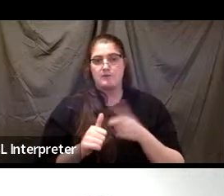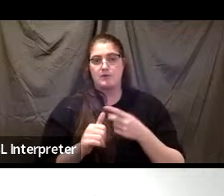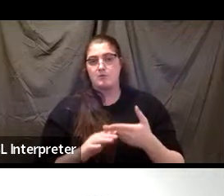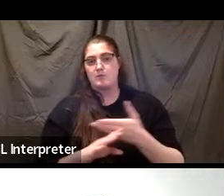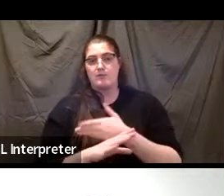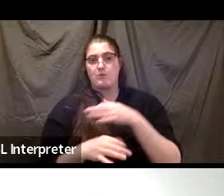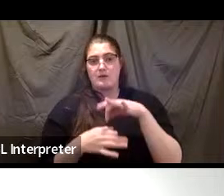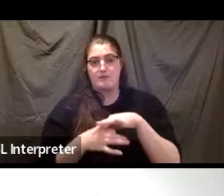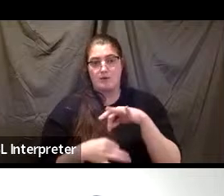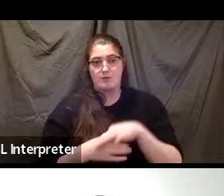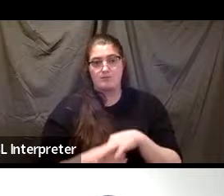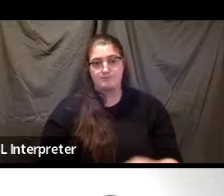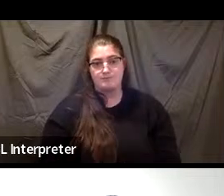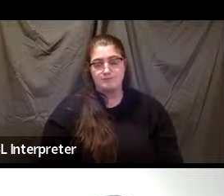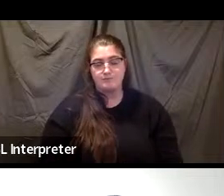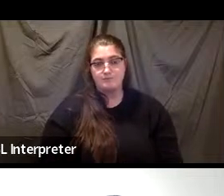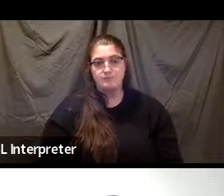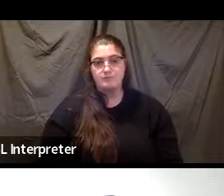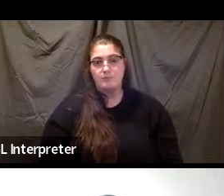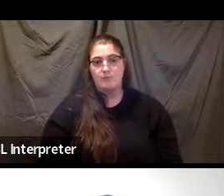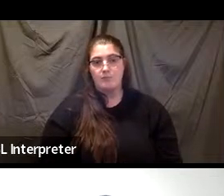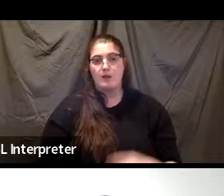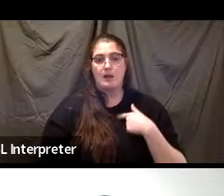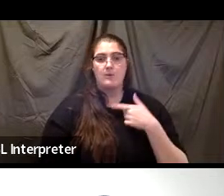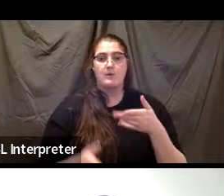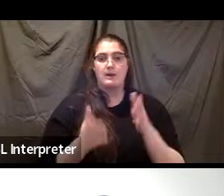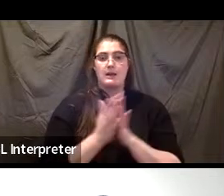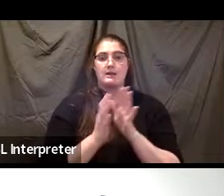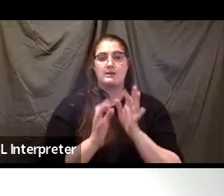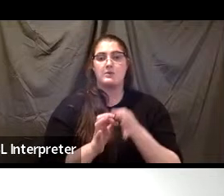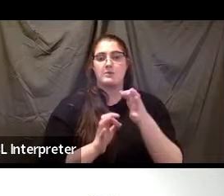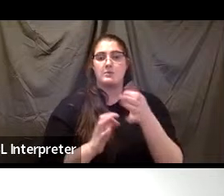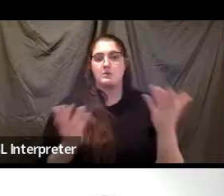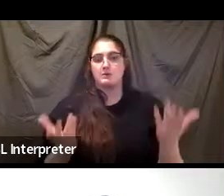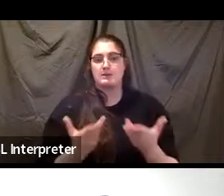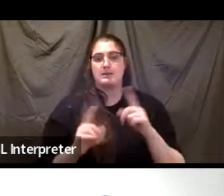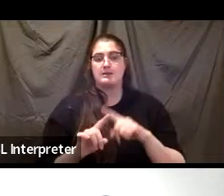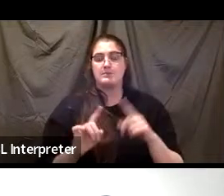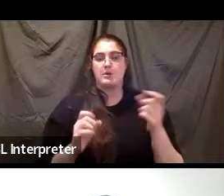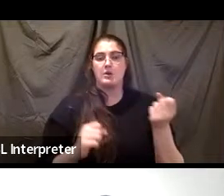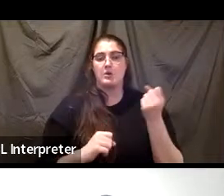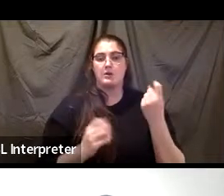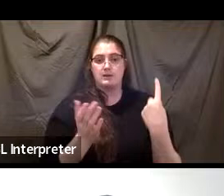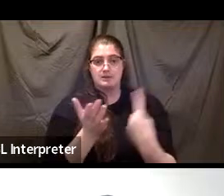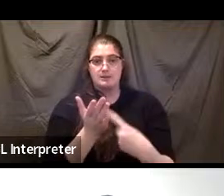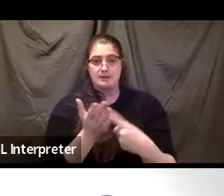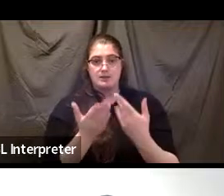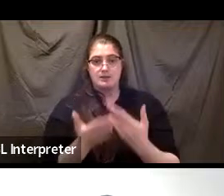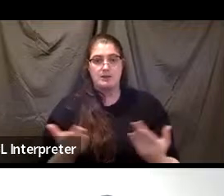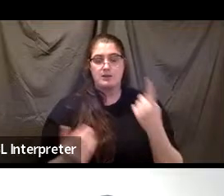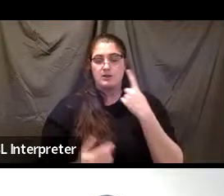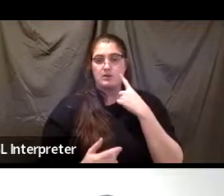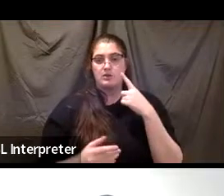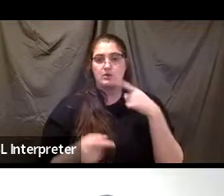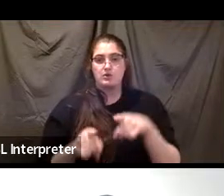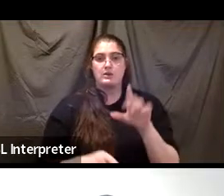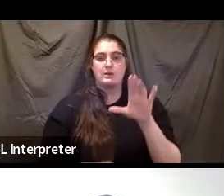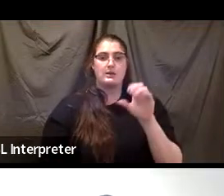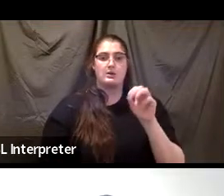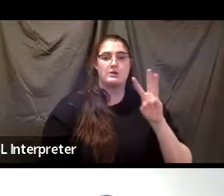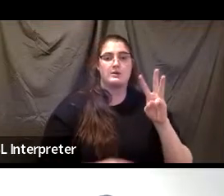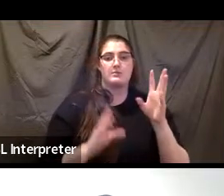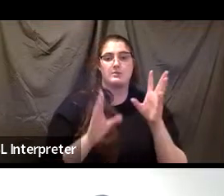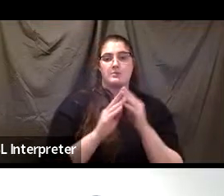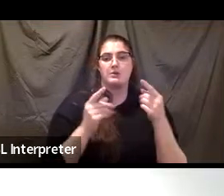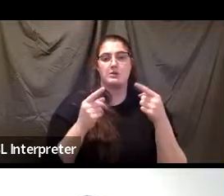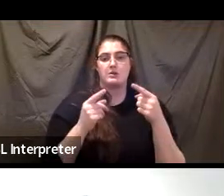it. So I would ask that we postpone this, but hold it as a discussion item during our COW meeting on the 27th. What do you